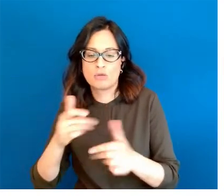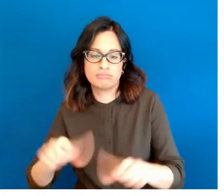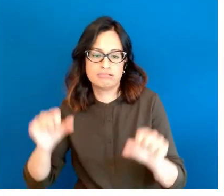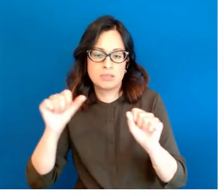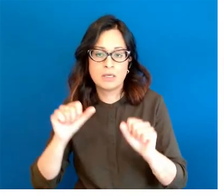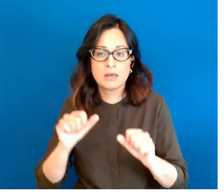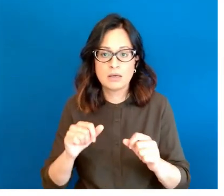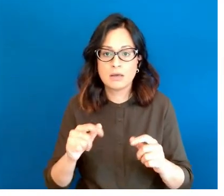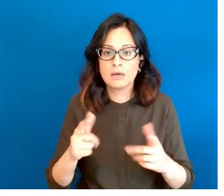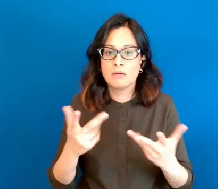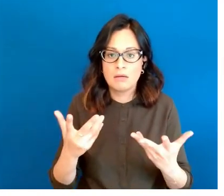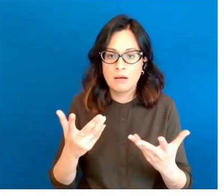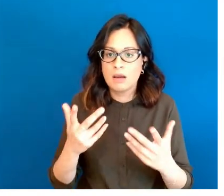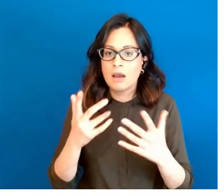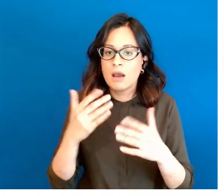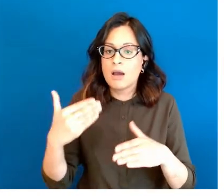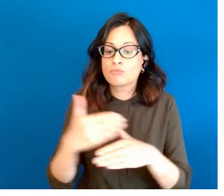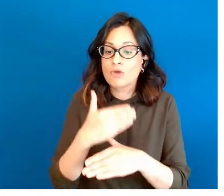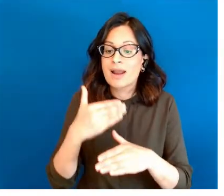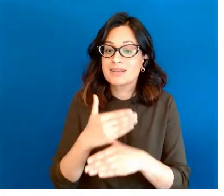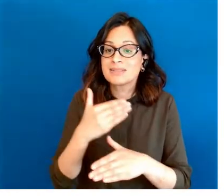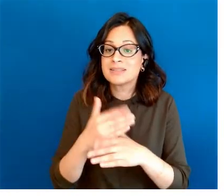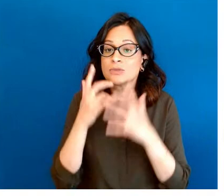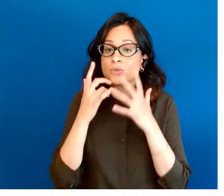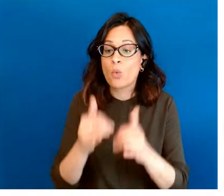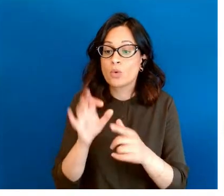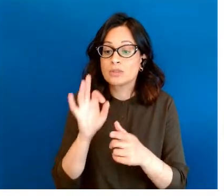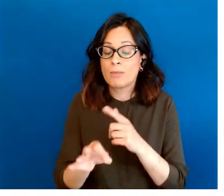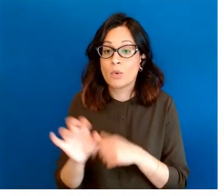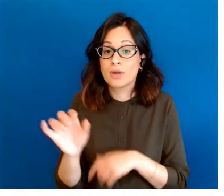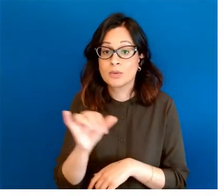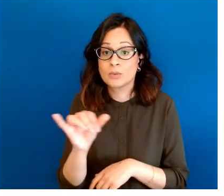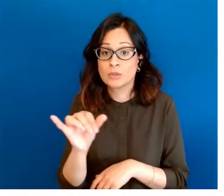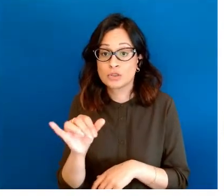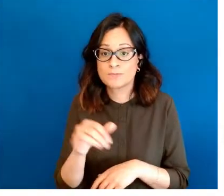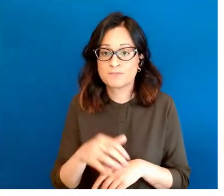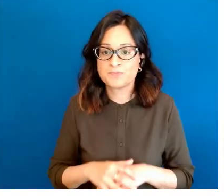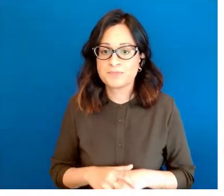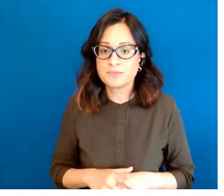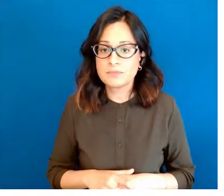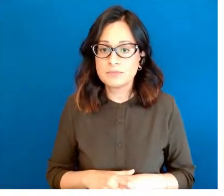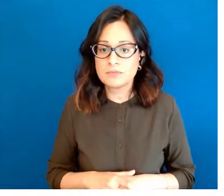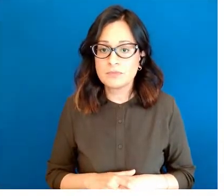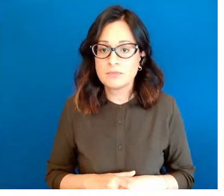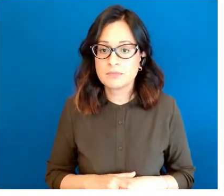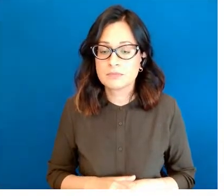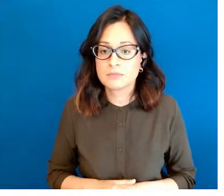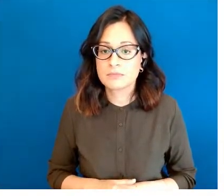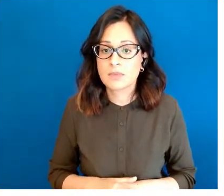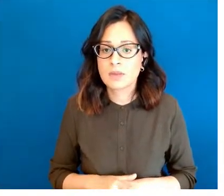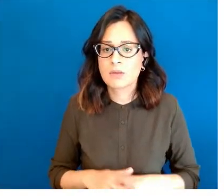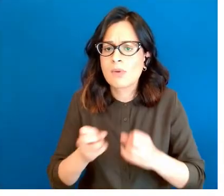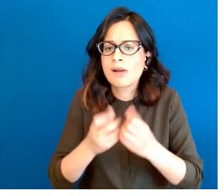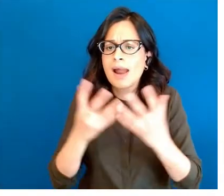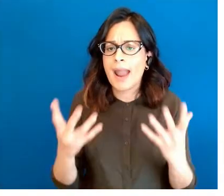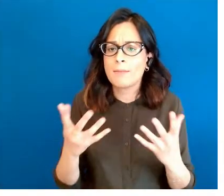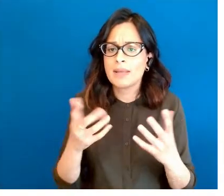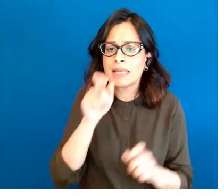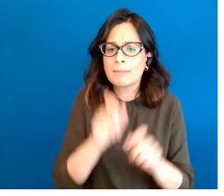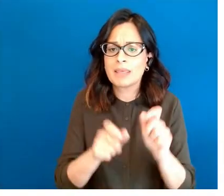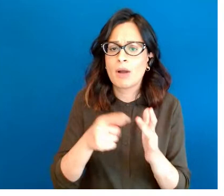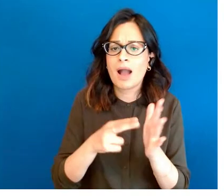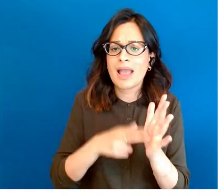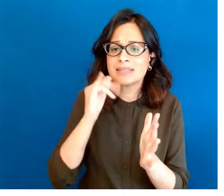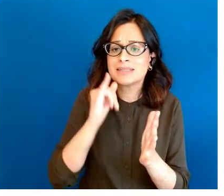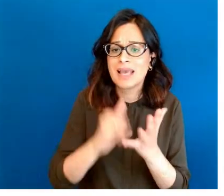practice audit point: how many patients are on a combination of topical nasal steroids and oral antihistamines for